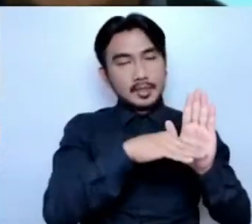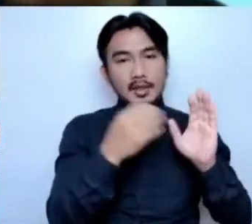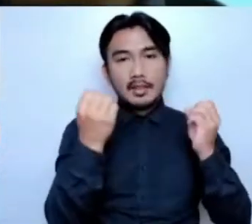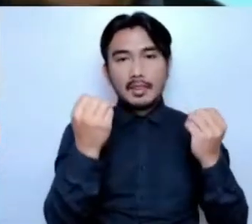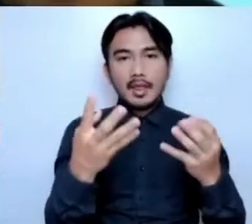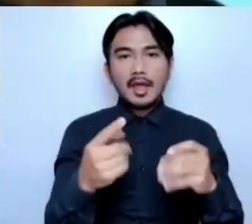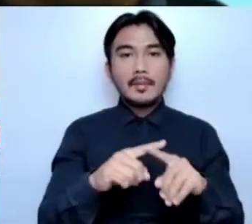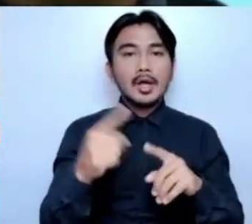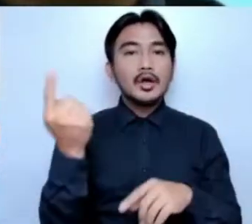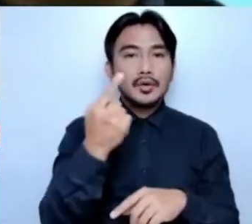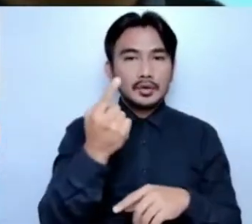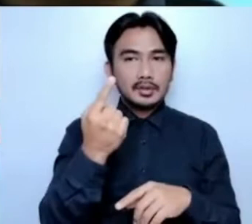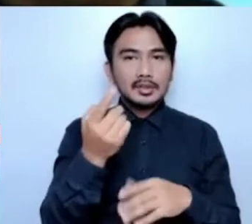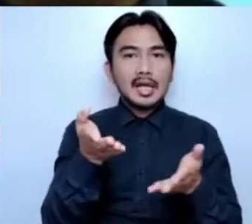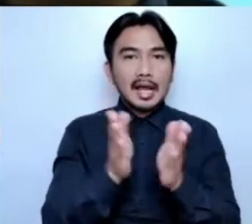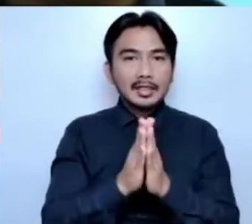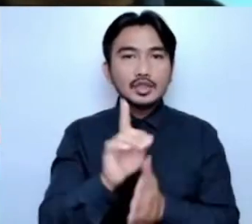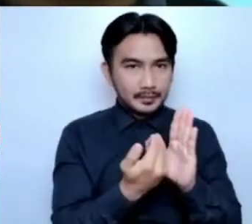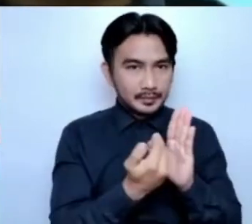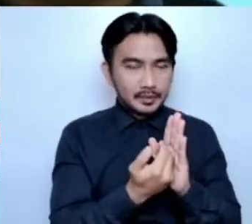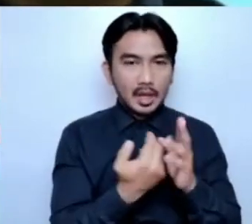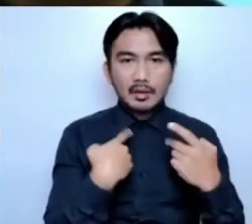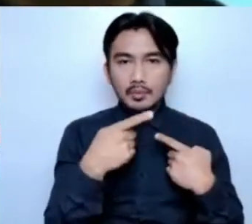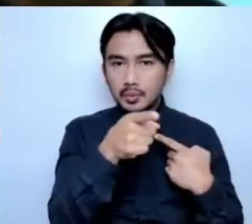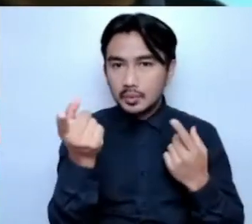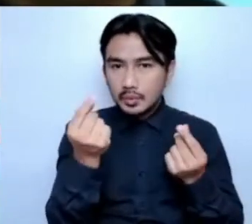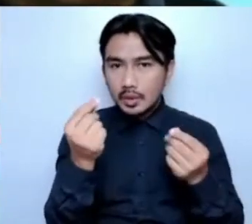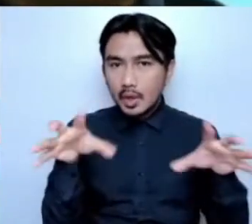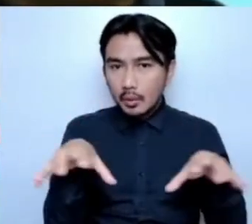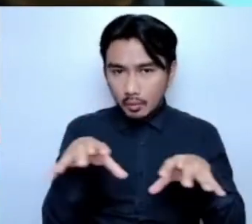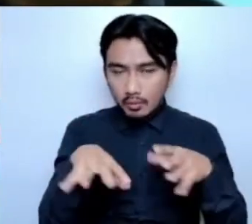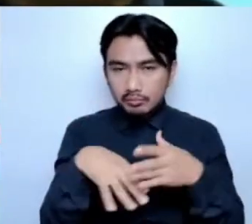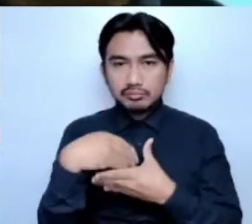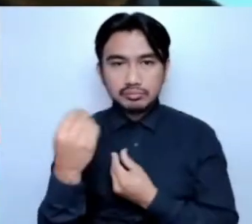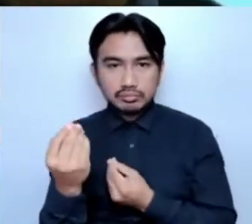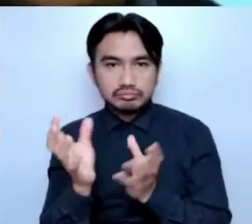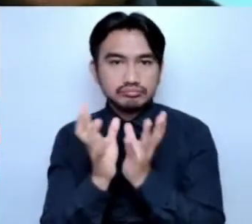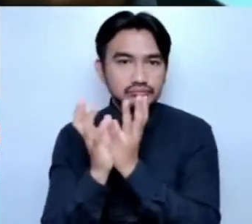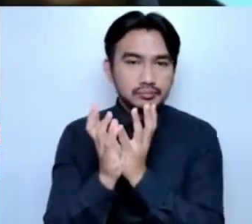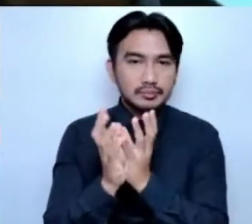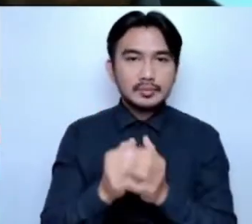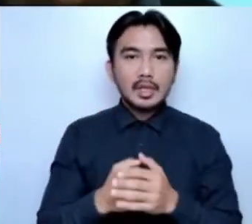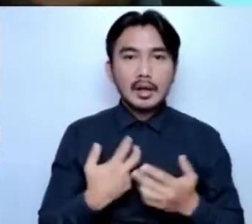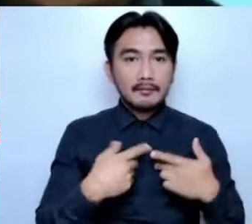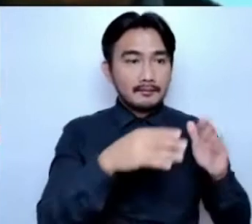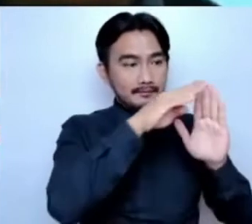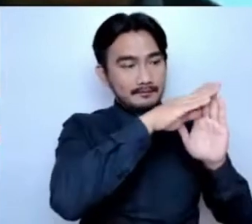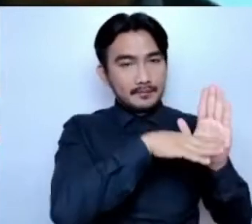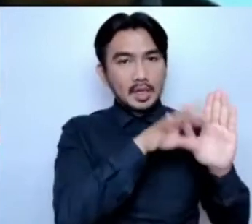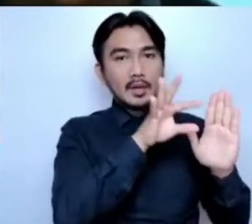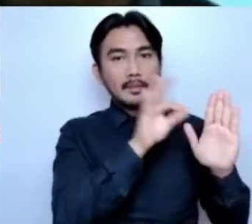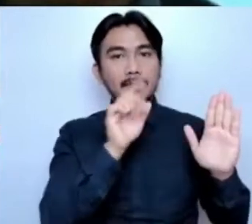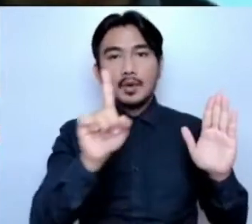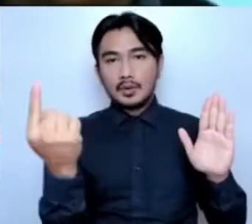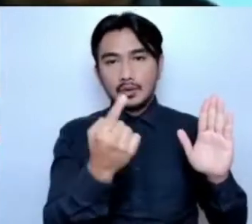one. Any proof of any documents listed there could be outside those lists